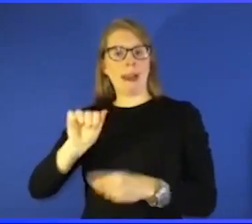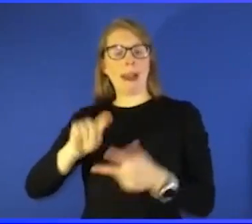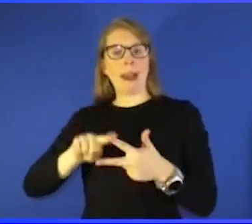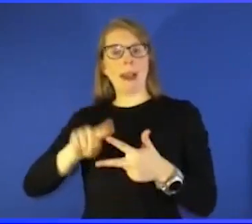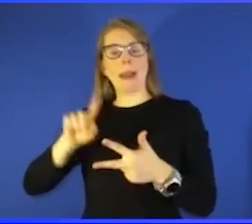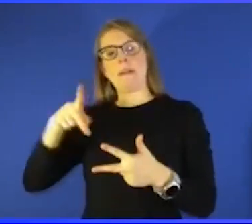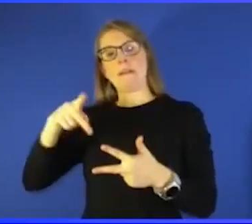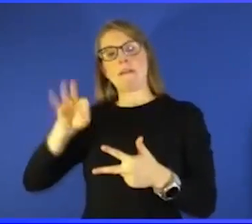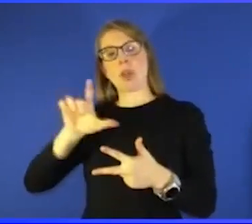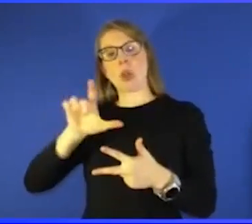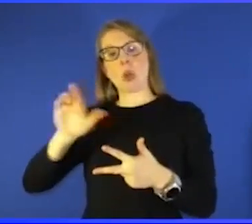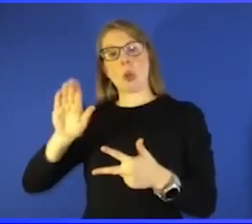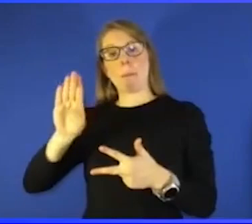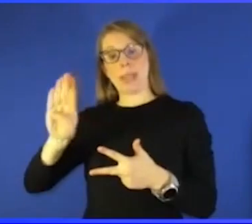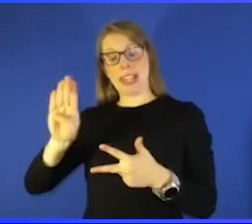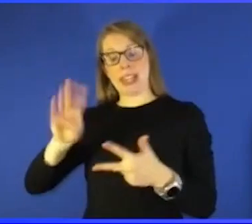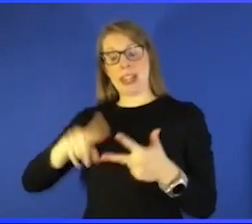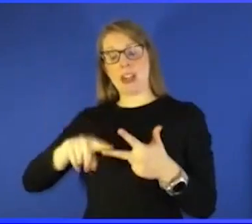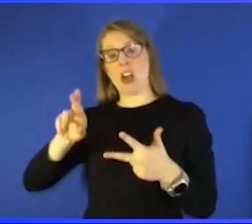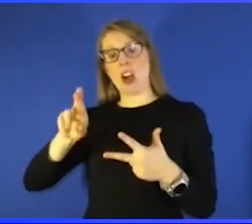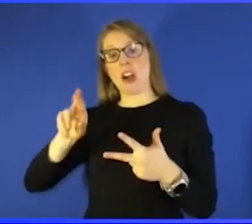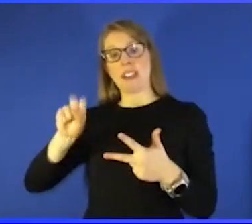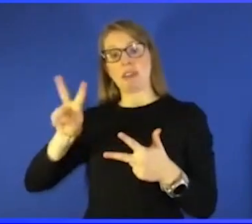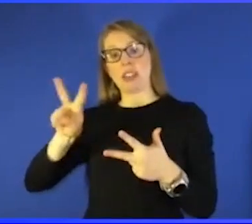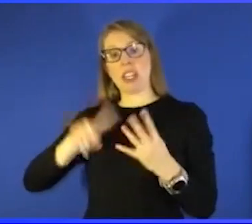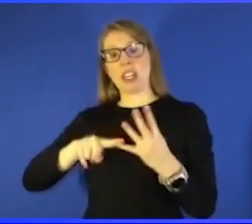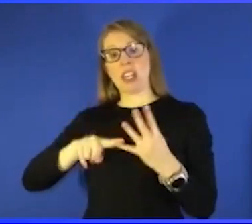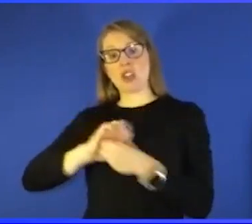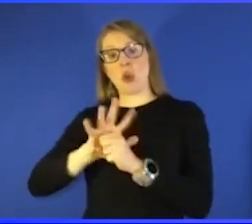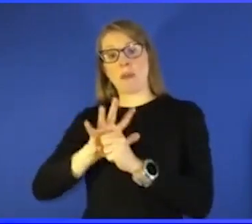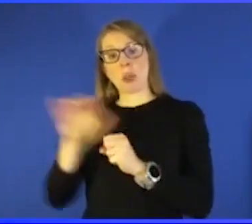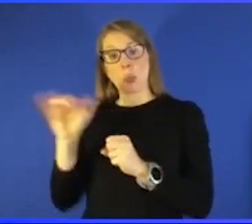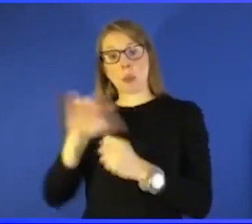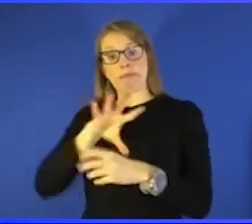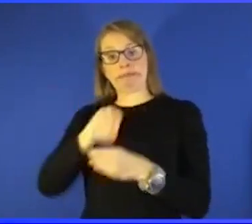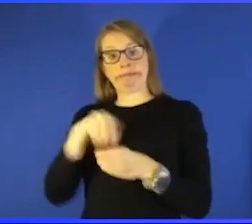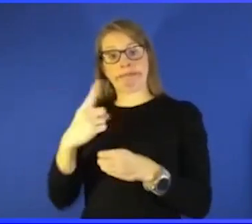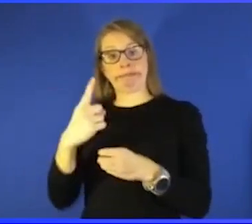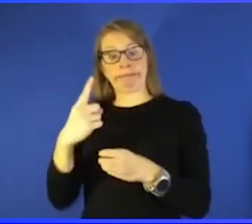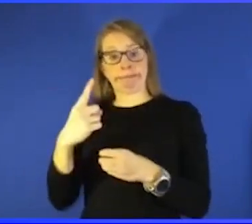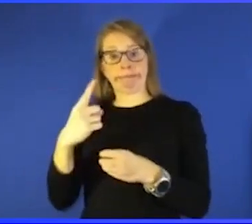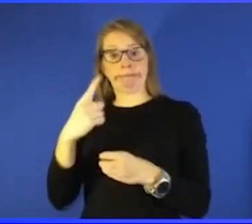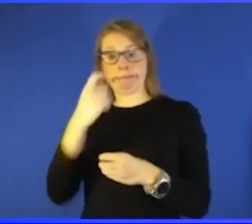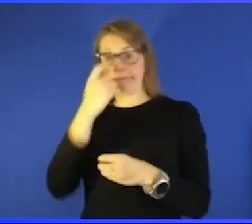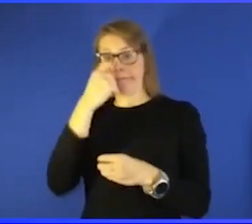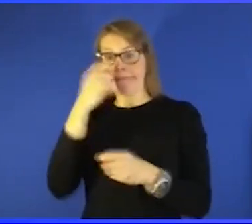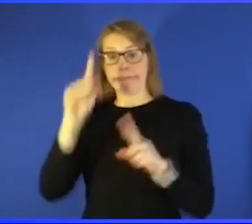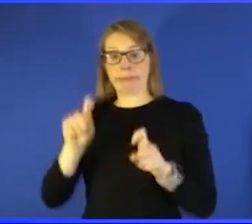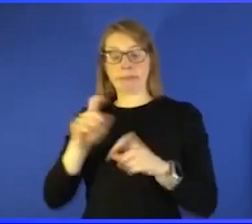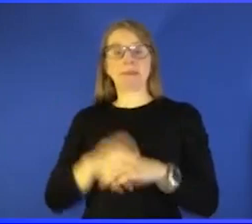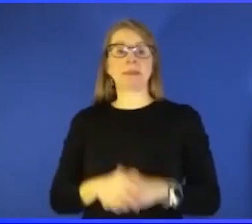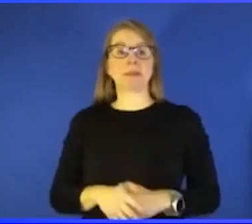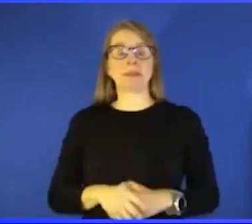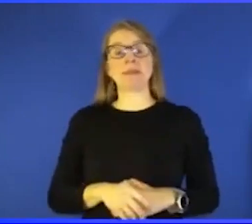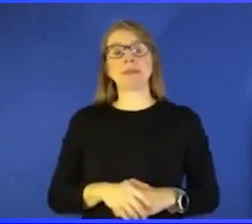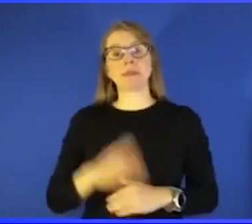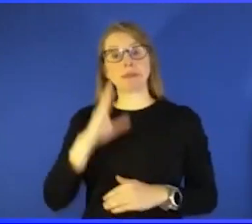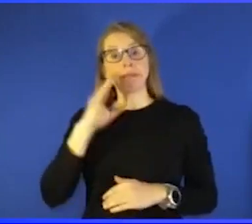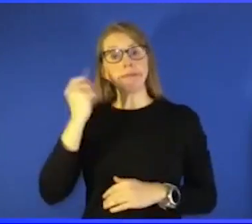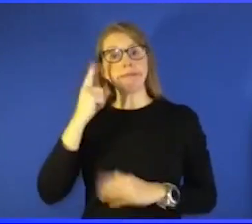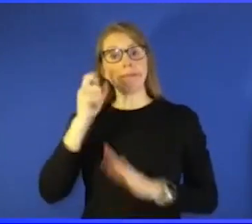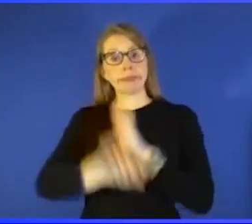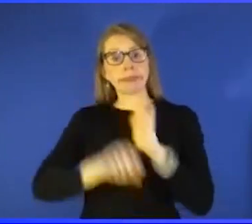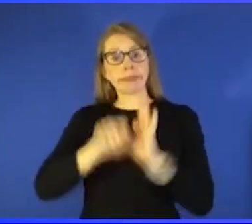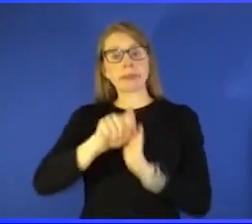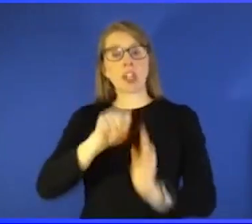and COVID-19 as well. So unfortunately, you can never really be sure. And again, we know that there are those seasonal cough and cold